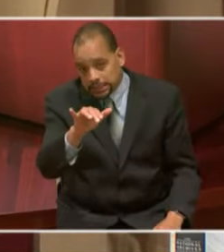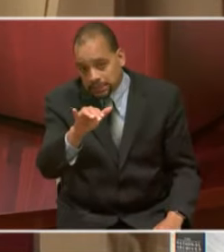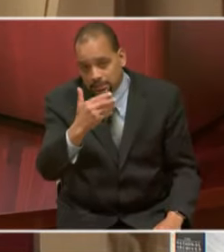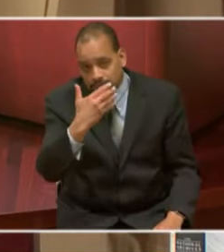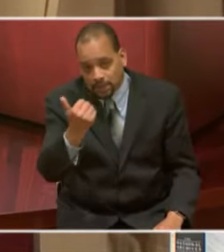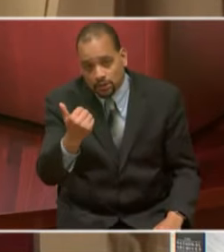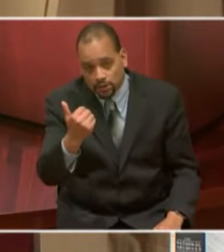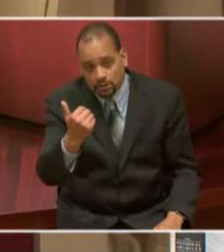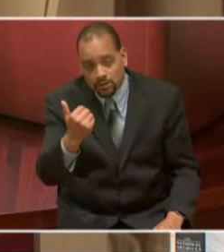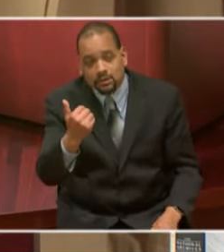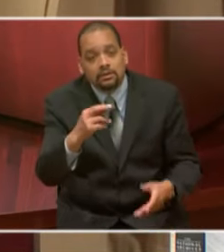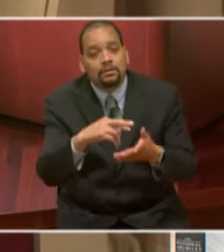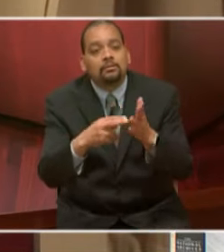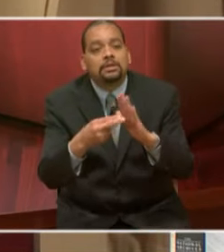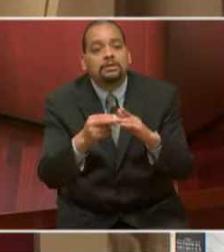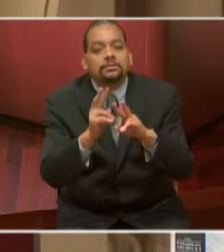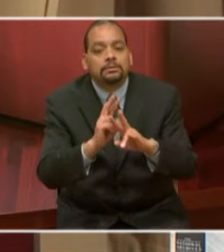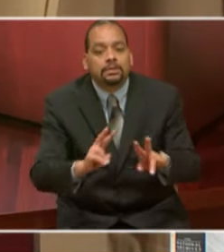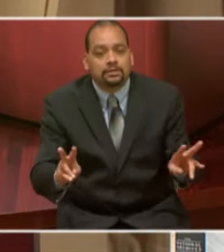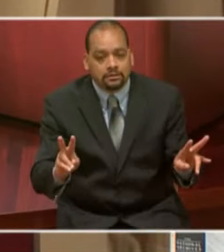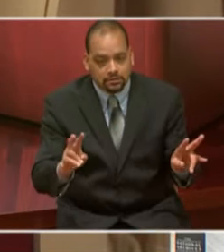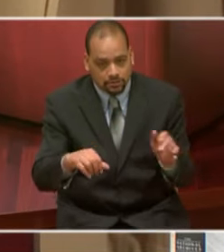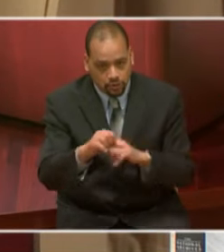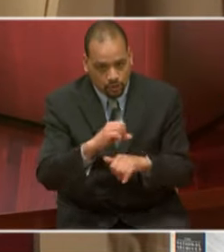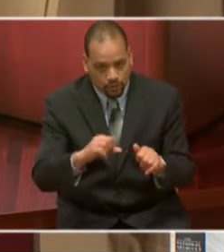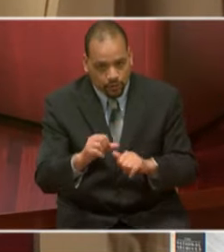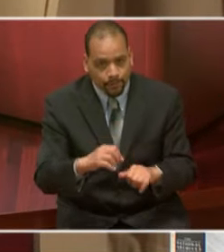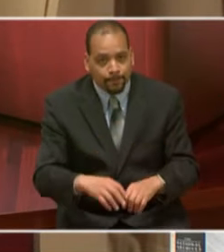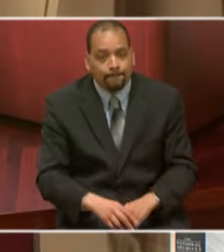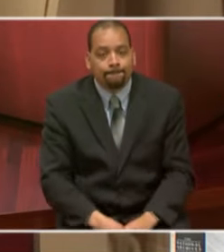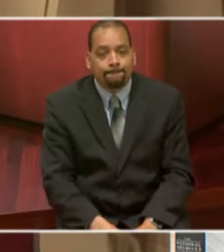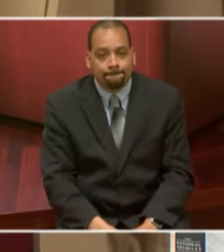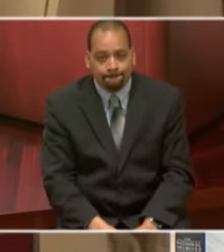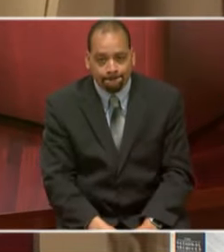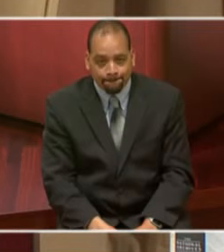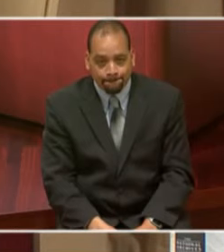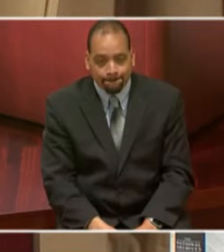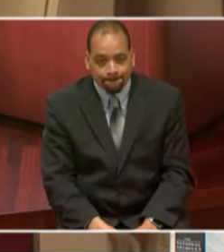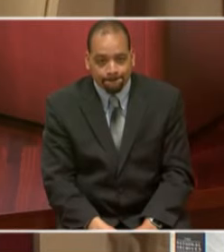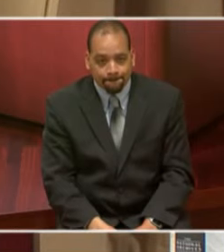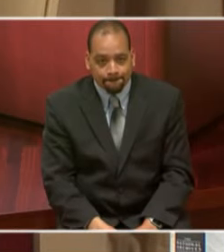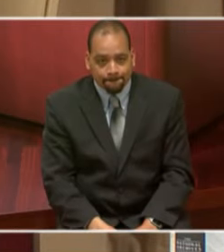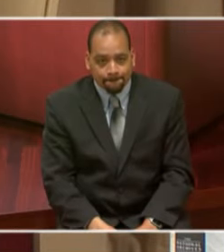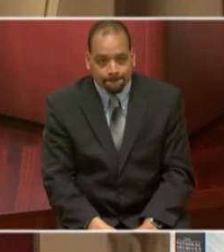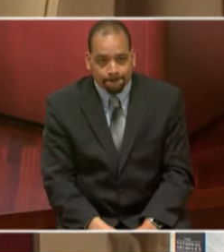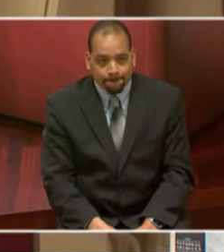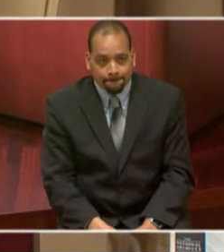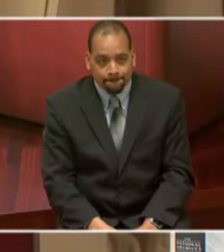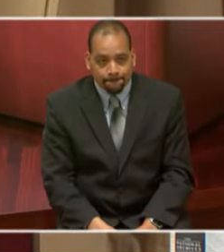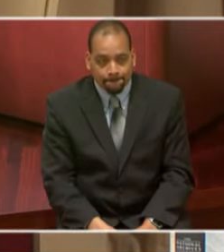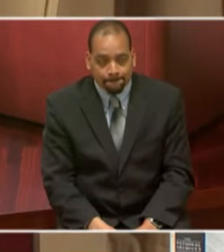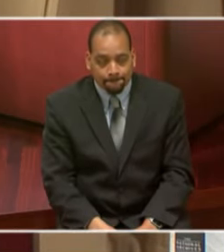to vote till after the Voting Rights Act was passed and signed into law on March 7,